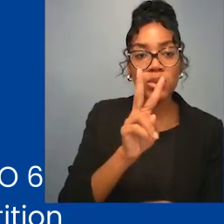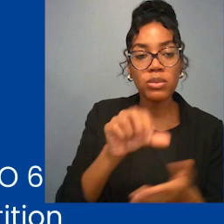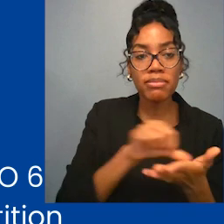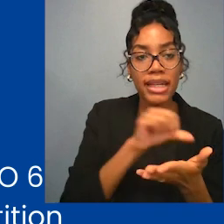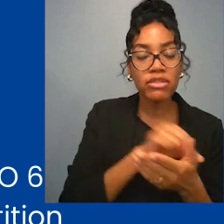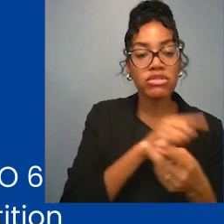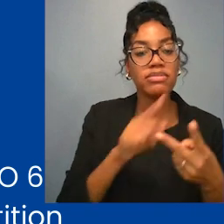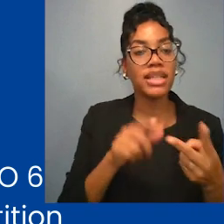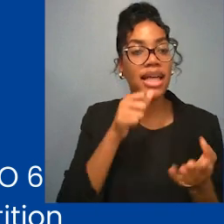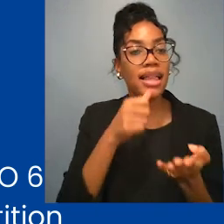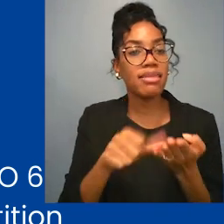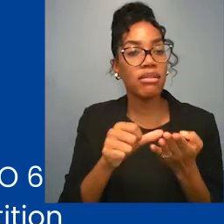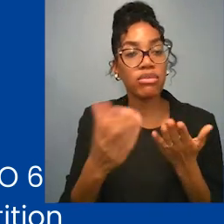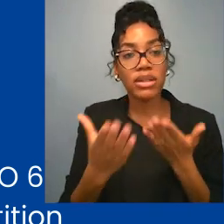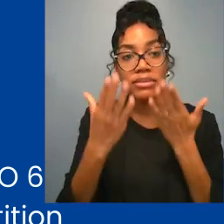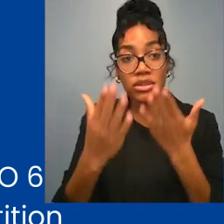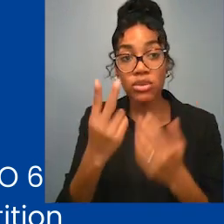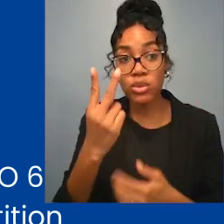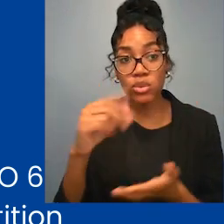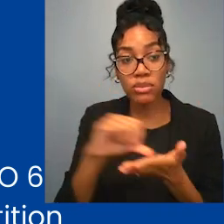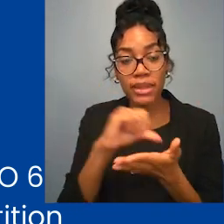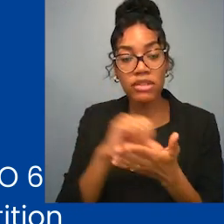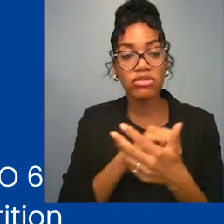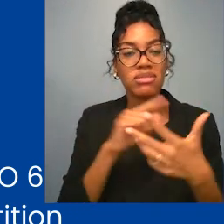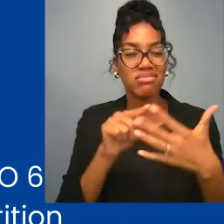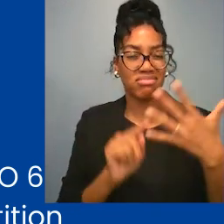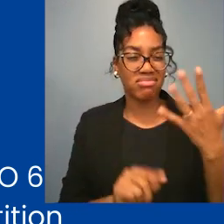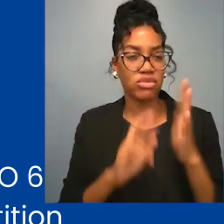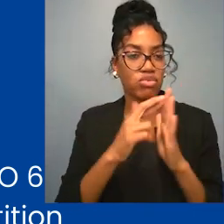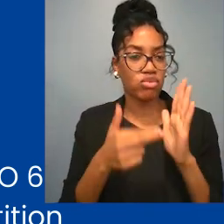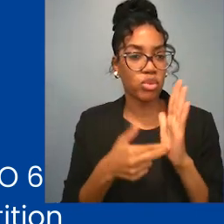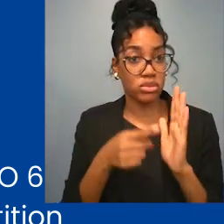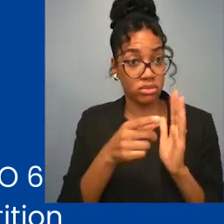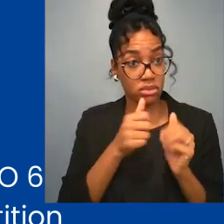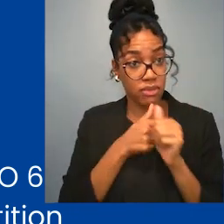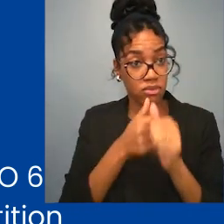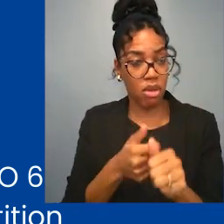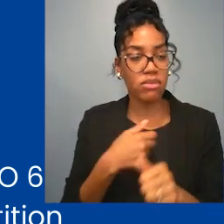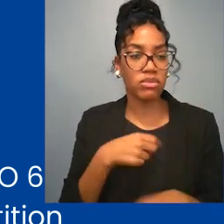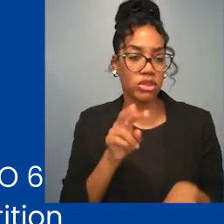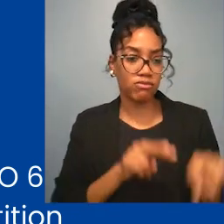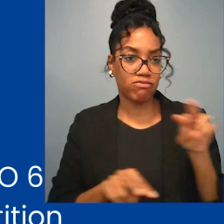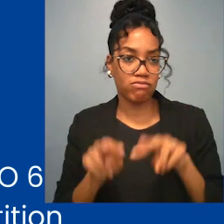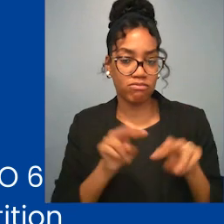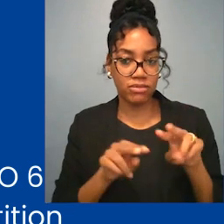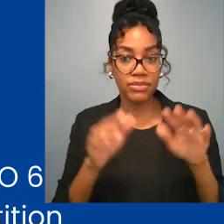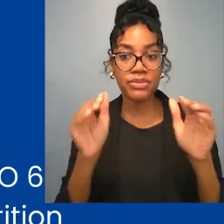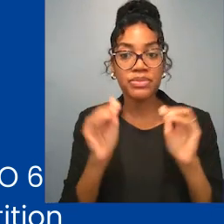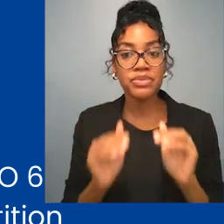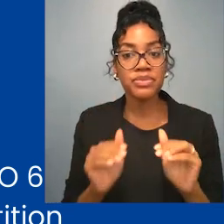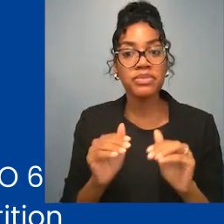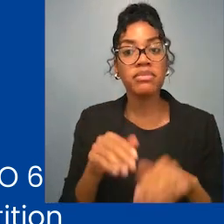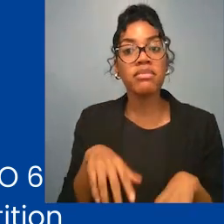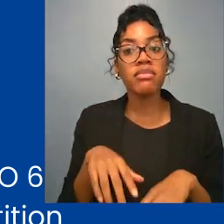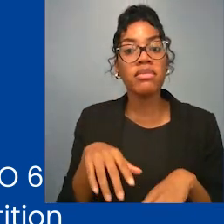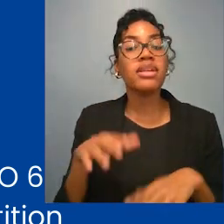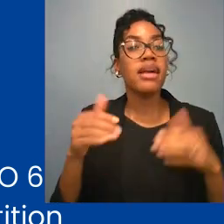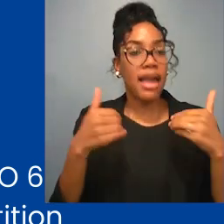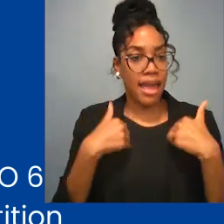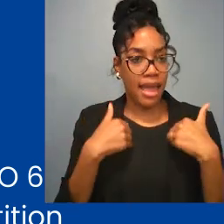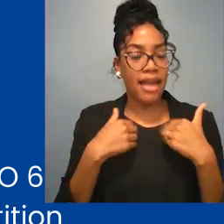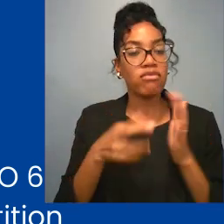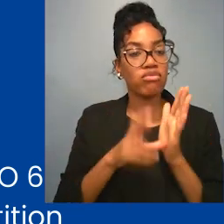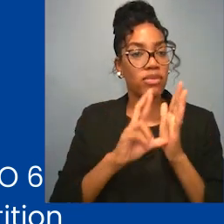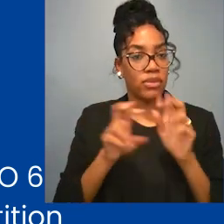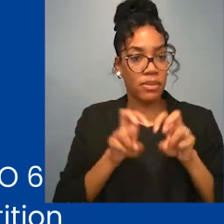of recommendation 2 pages? Are you making sure that you follow those rules? Then we host a review panel. And in May, we